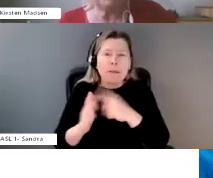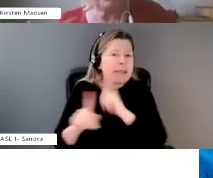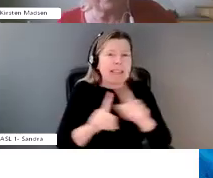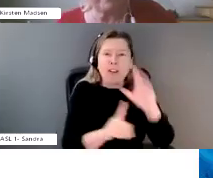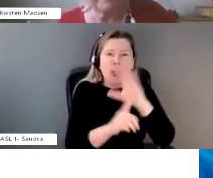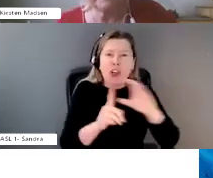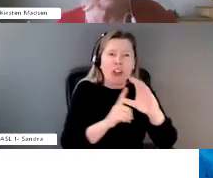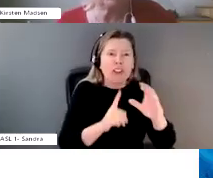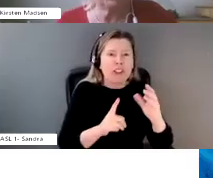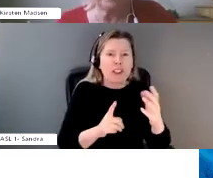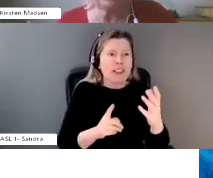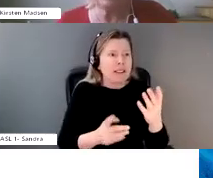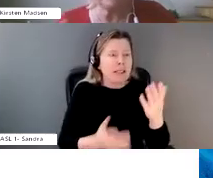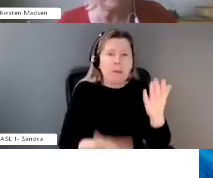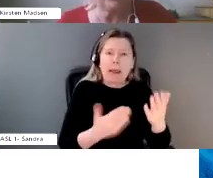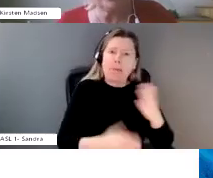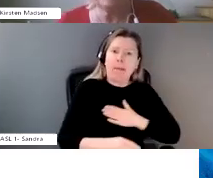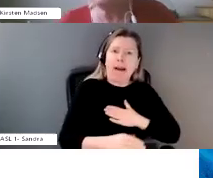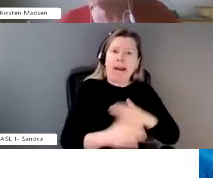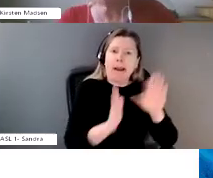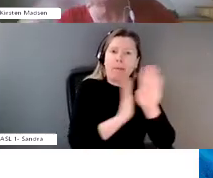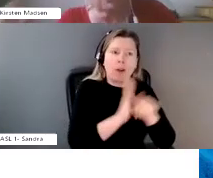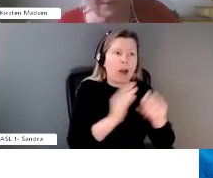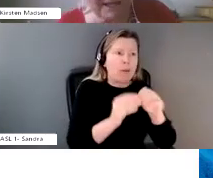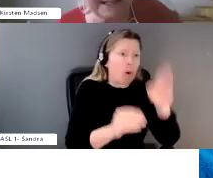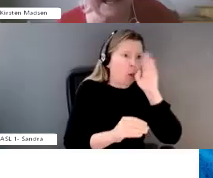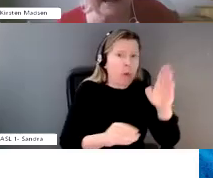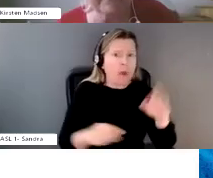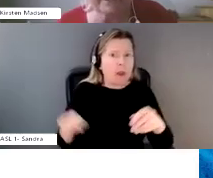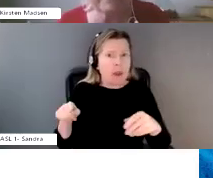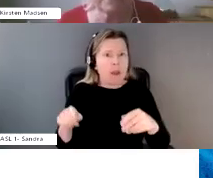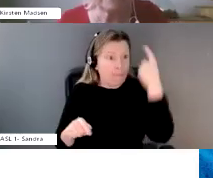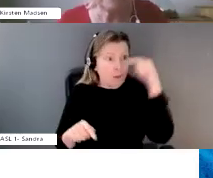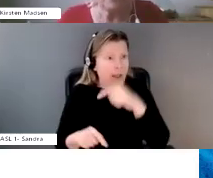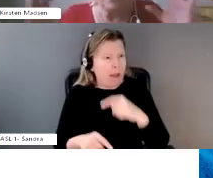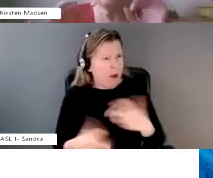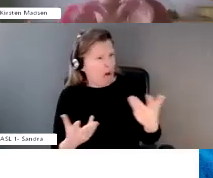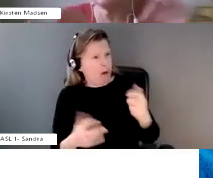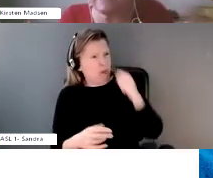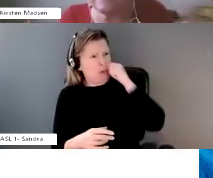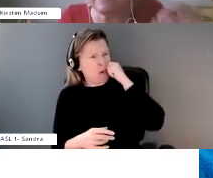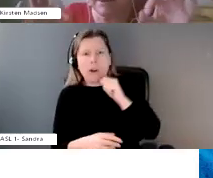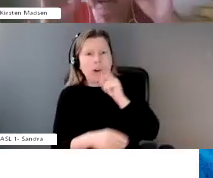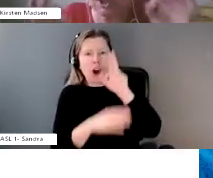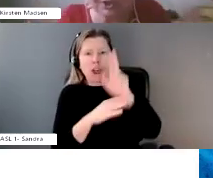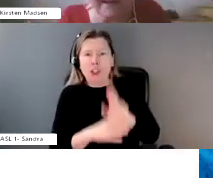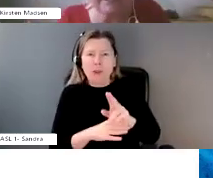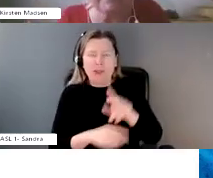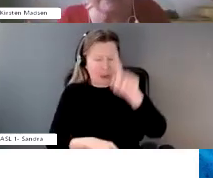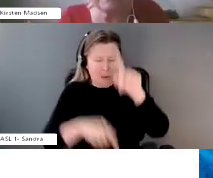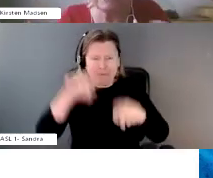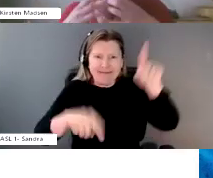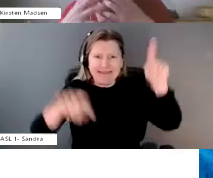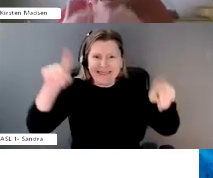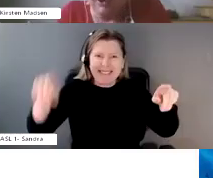culture being your ethnicity, your gender, your neighborhood, even the workplace you come from, all these things impact your